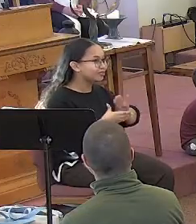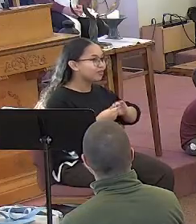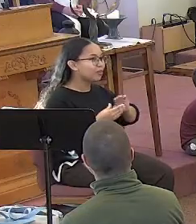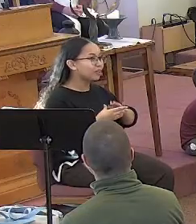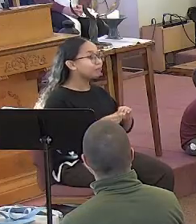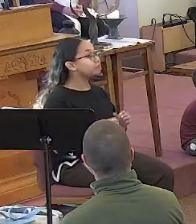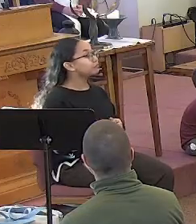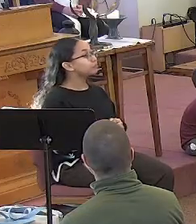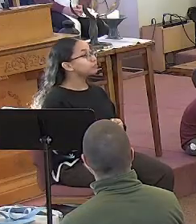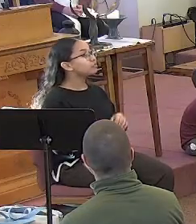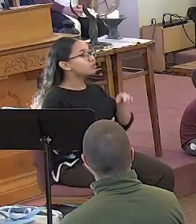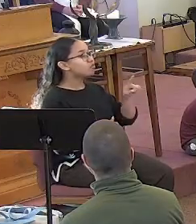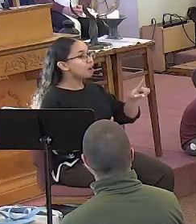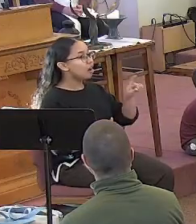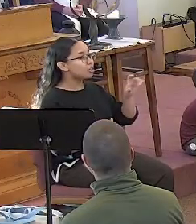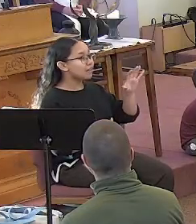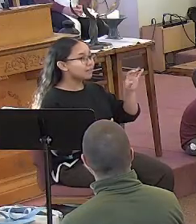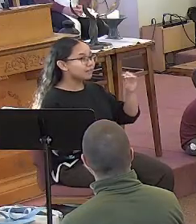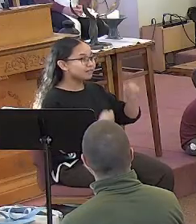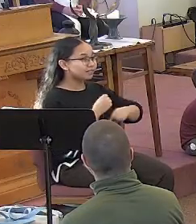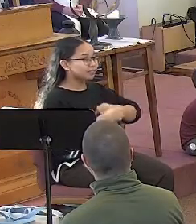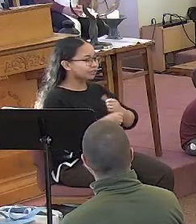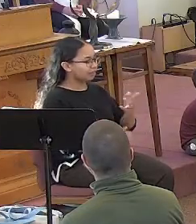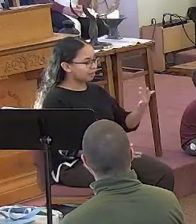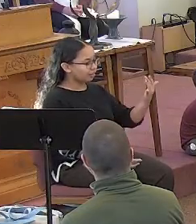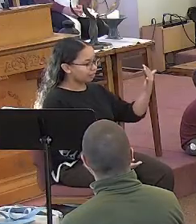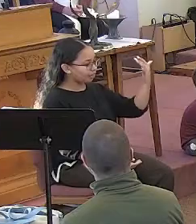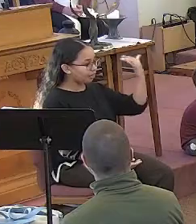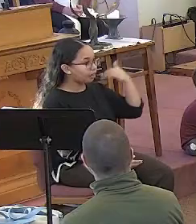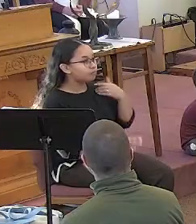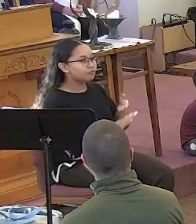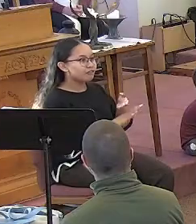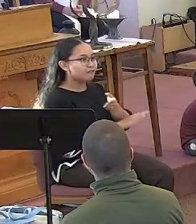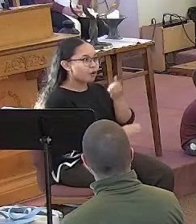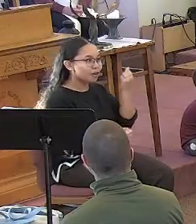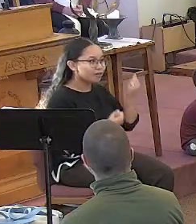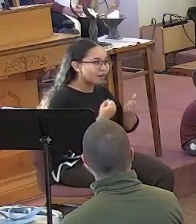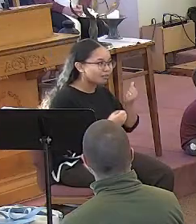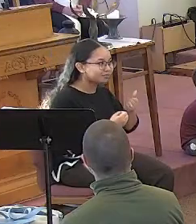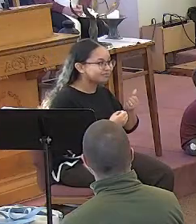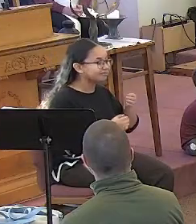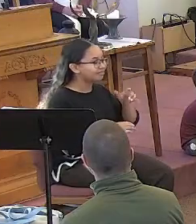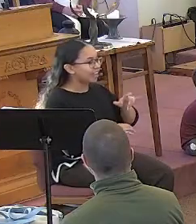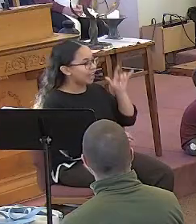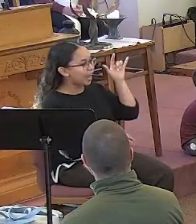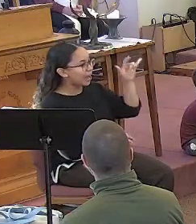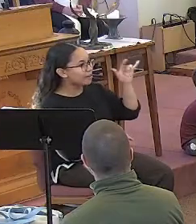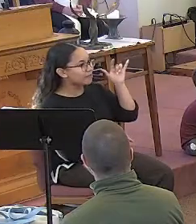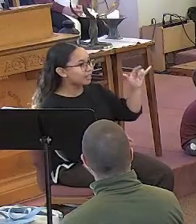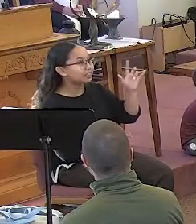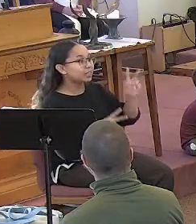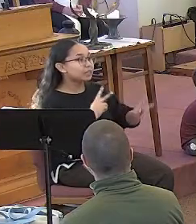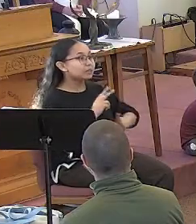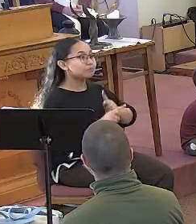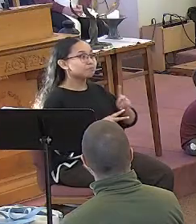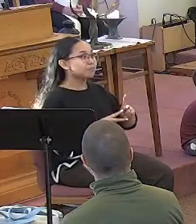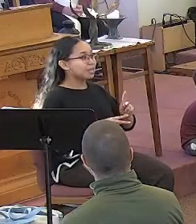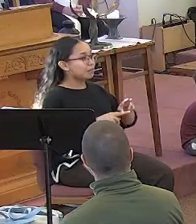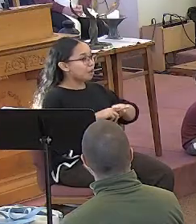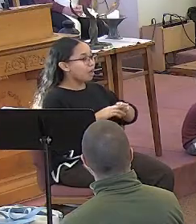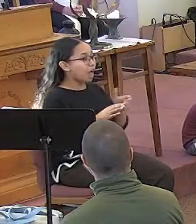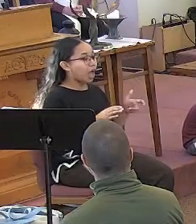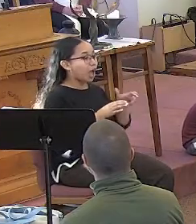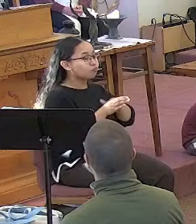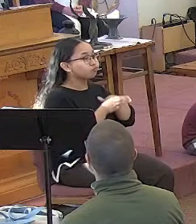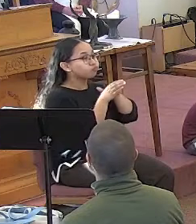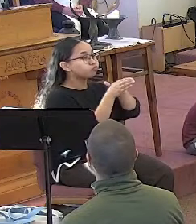More than 150 years ago, before cars and airplanes, when people traveled by train and women wore long skirts and hats,